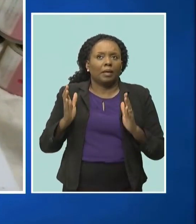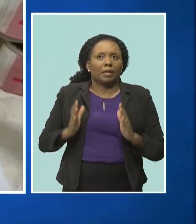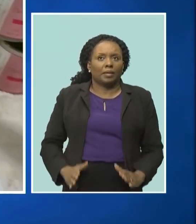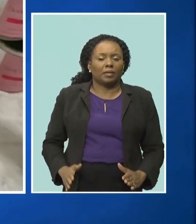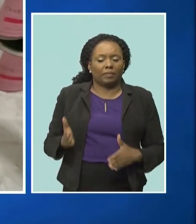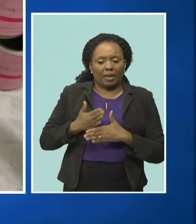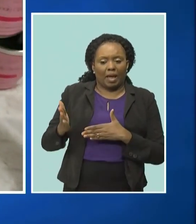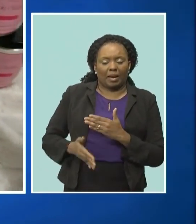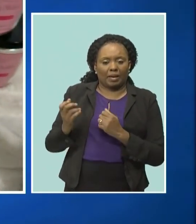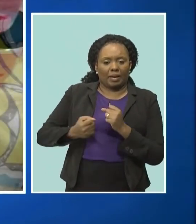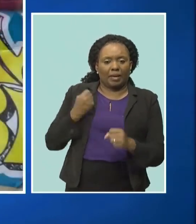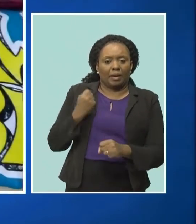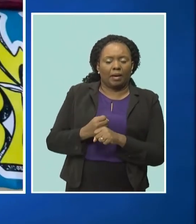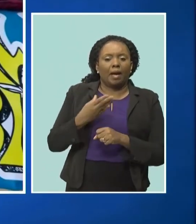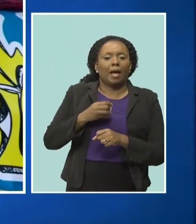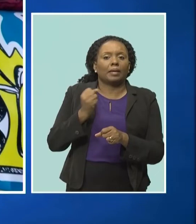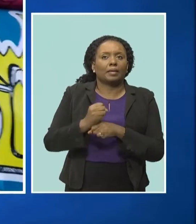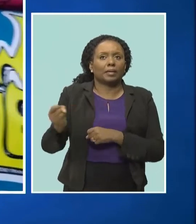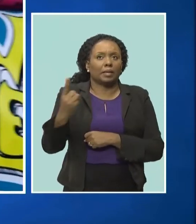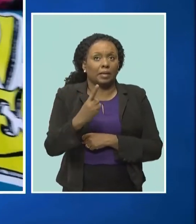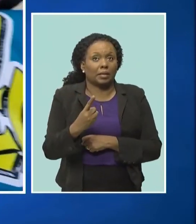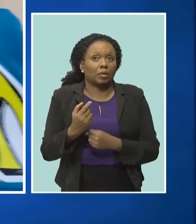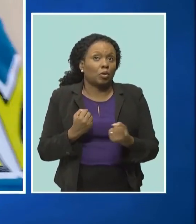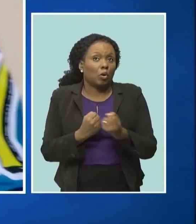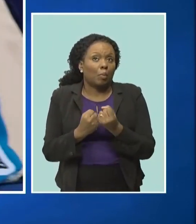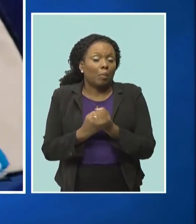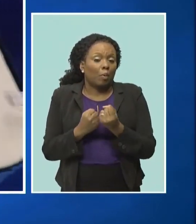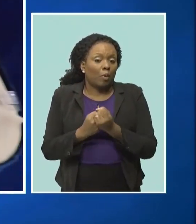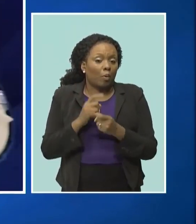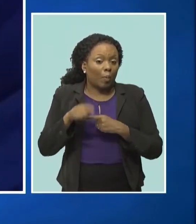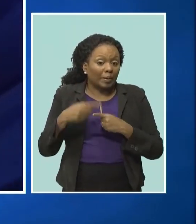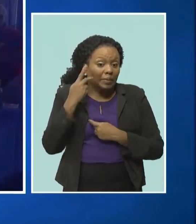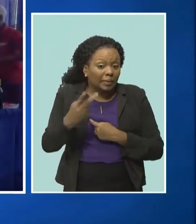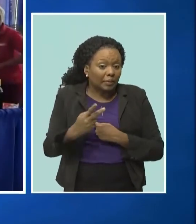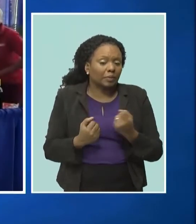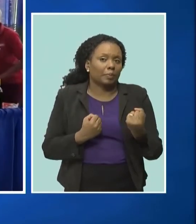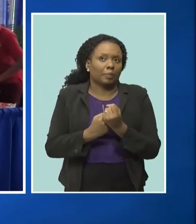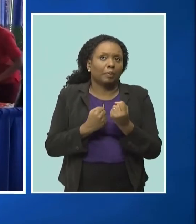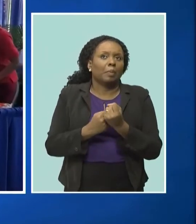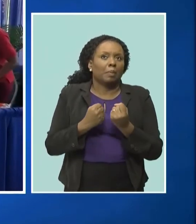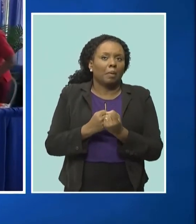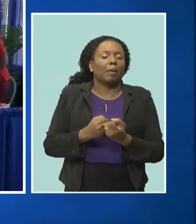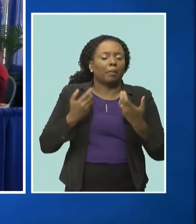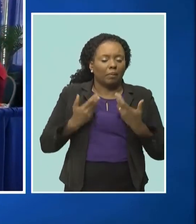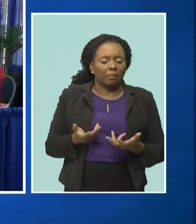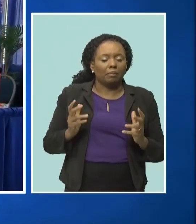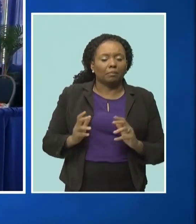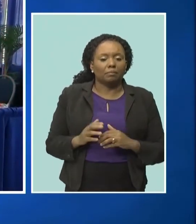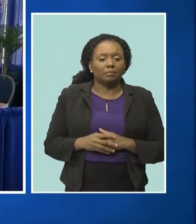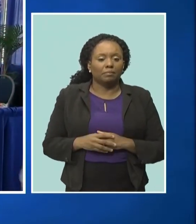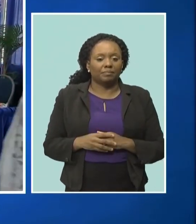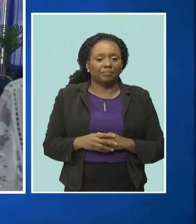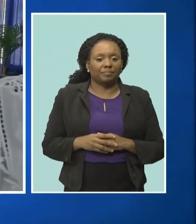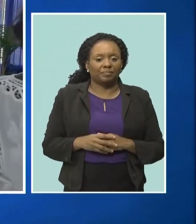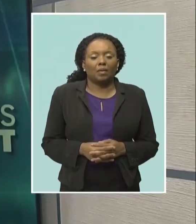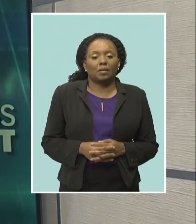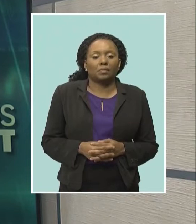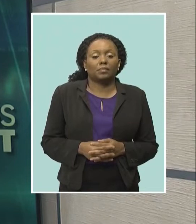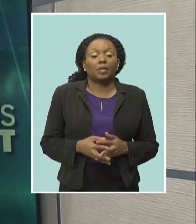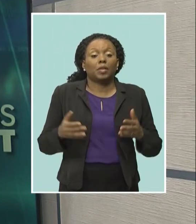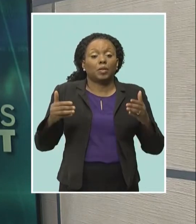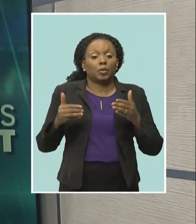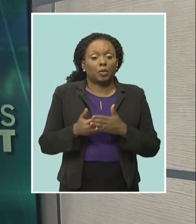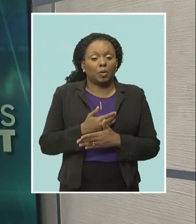2022 and into the new year. Do support them whenever you see them. For the YES Business Report, I'm Ryan Brew.